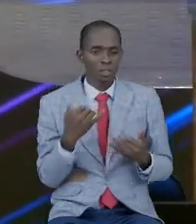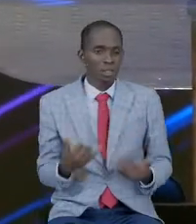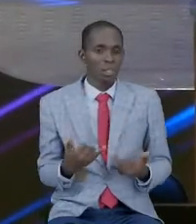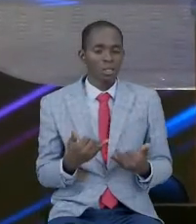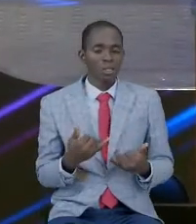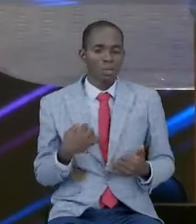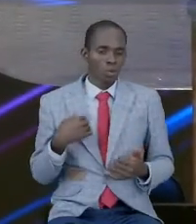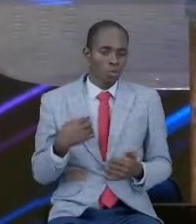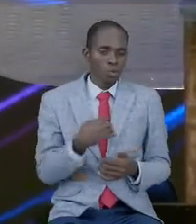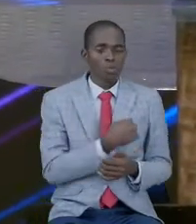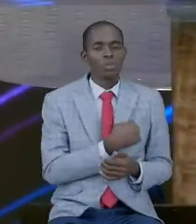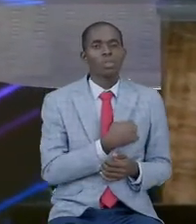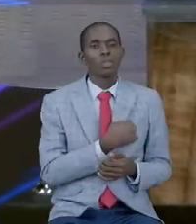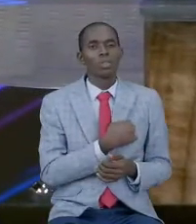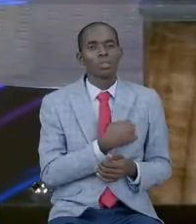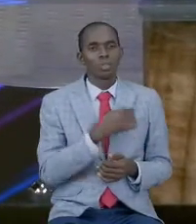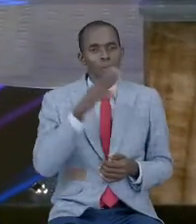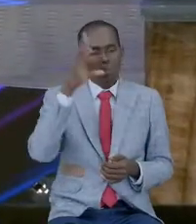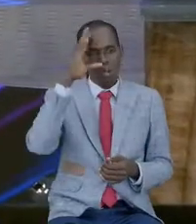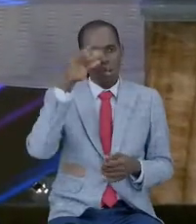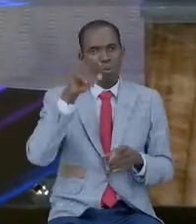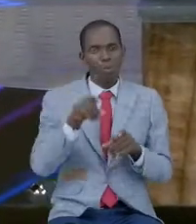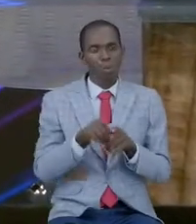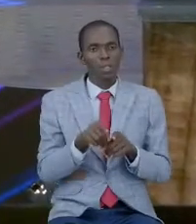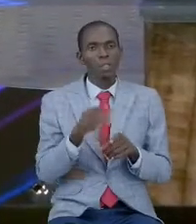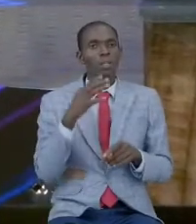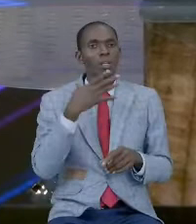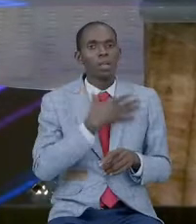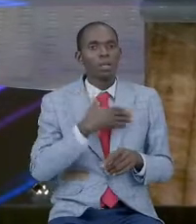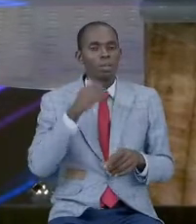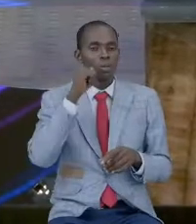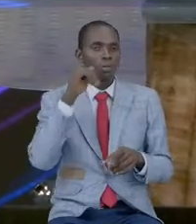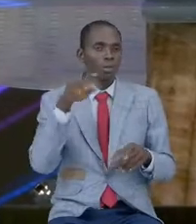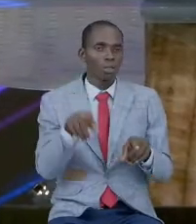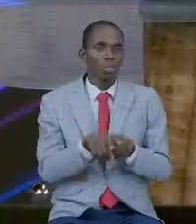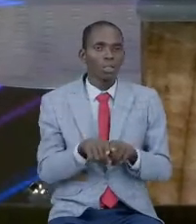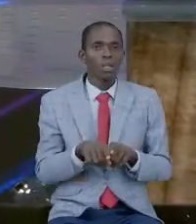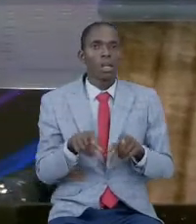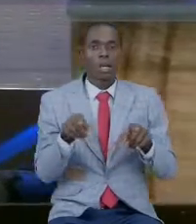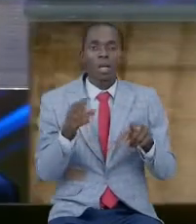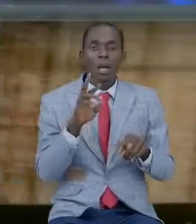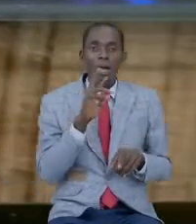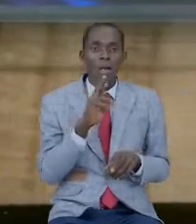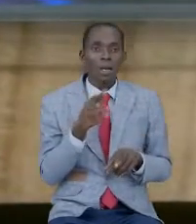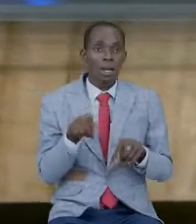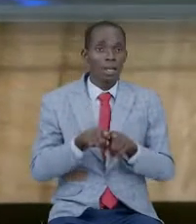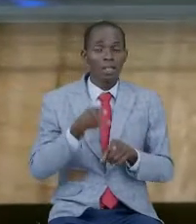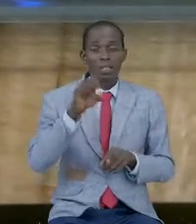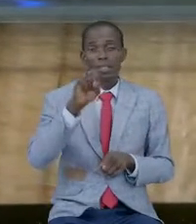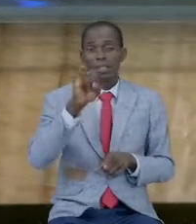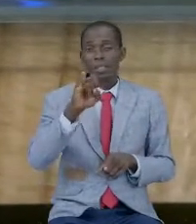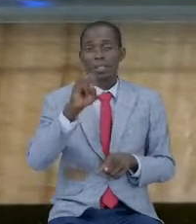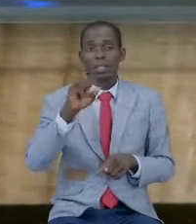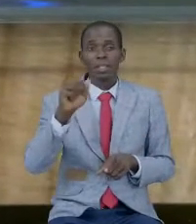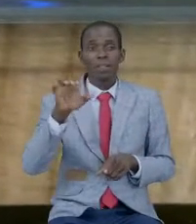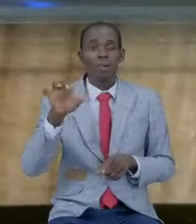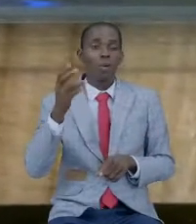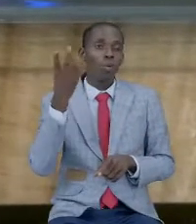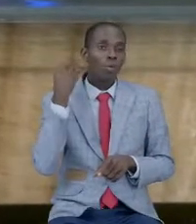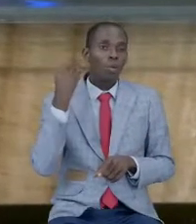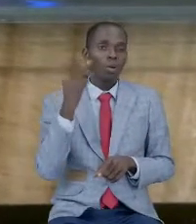brethren, are as Isaac was, the children